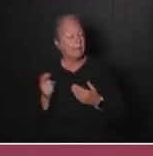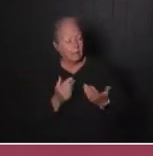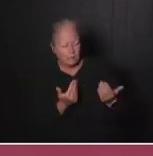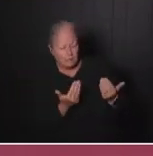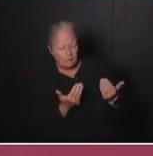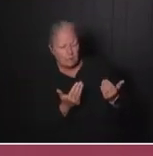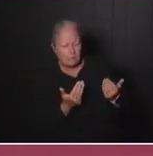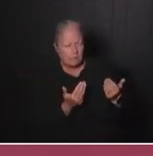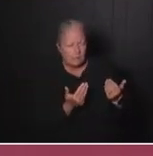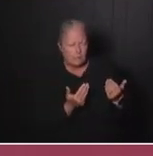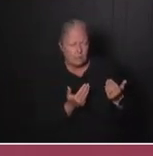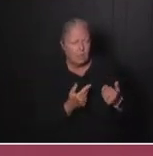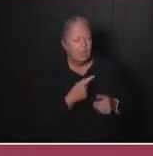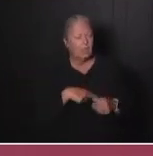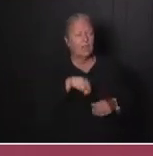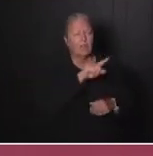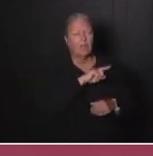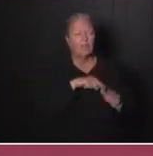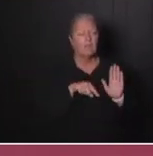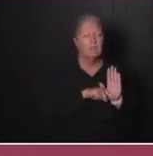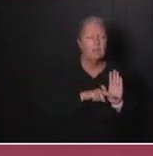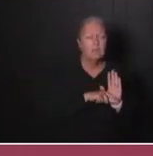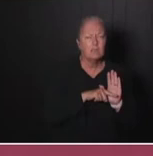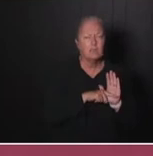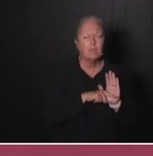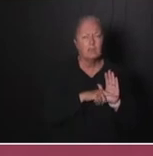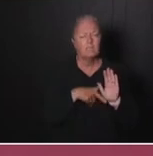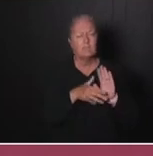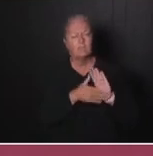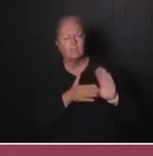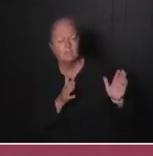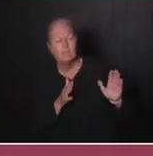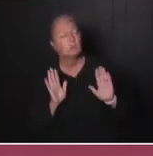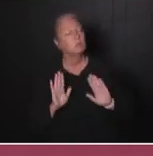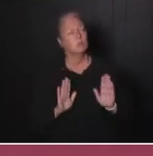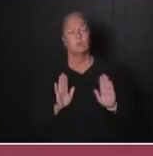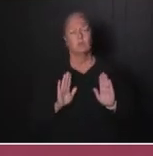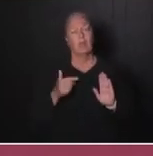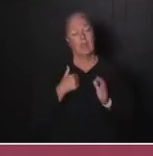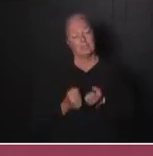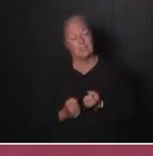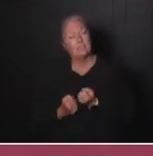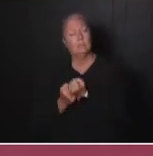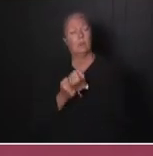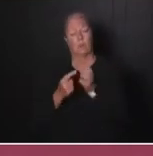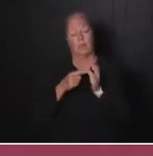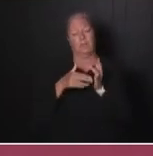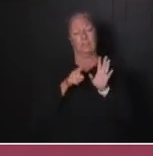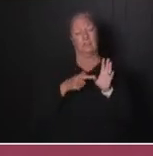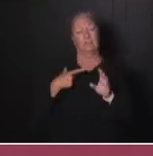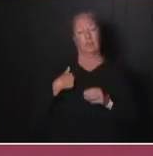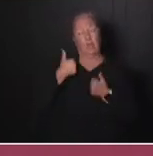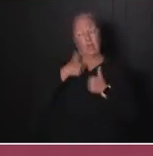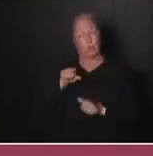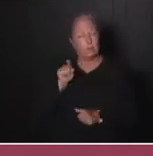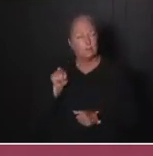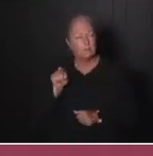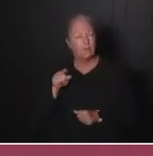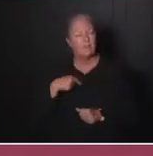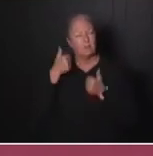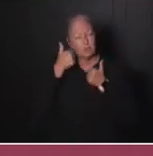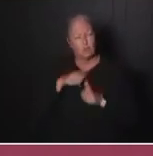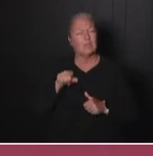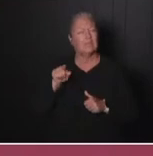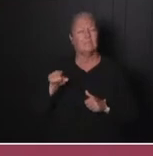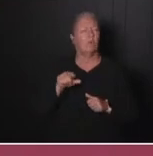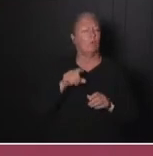just letting people fall behind. I support Anthony because I know Anthony. I've known him for